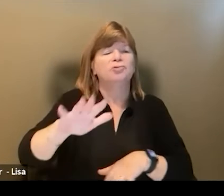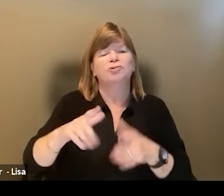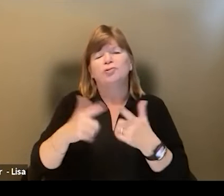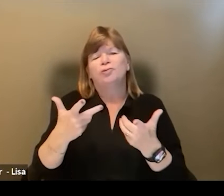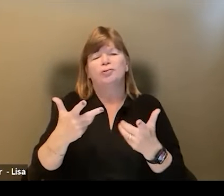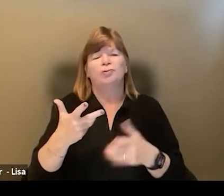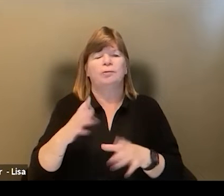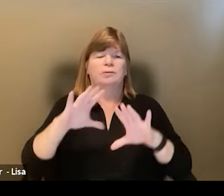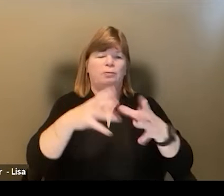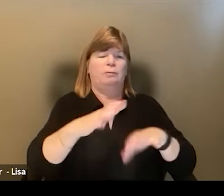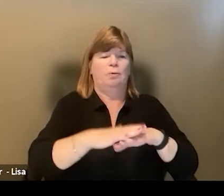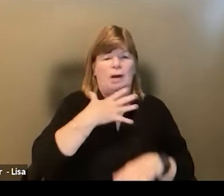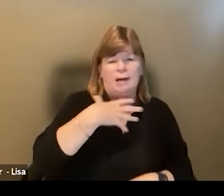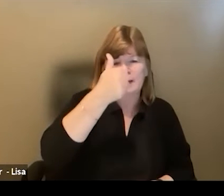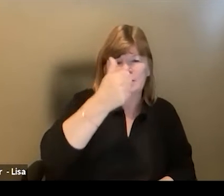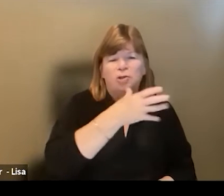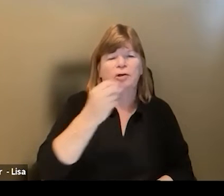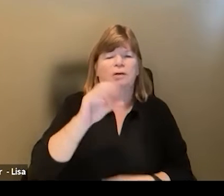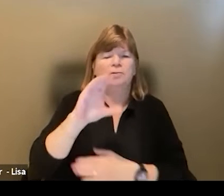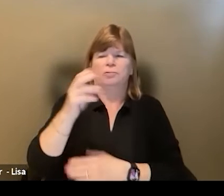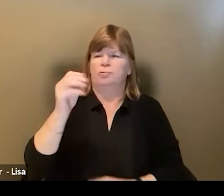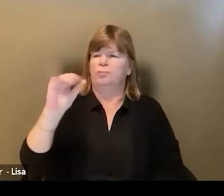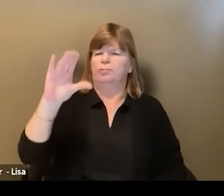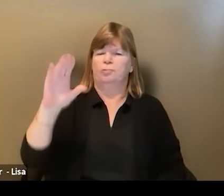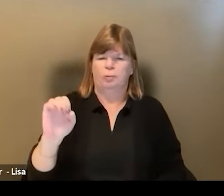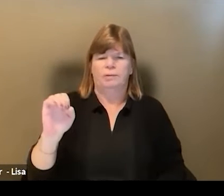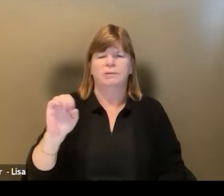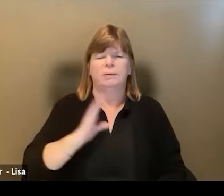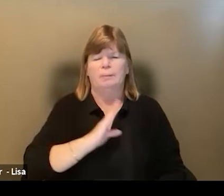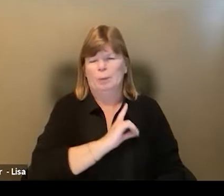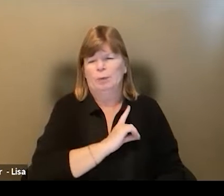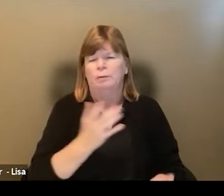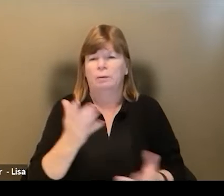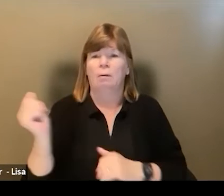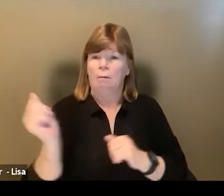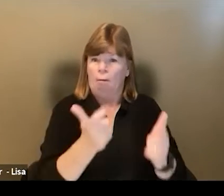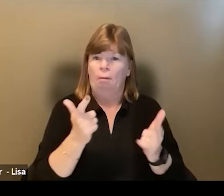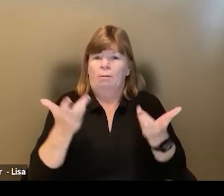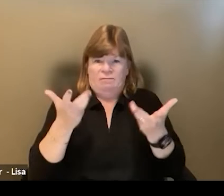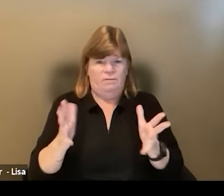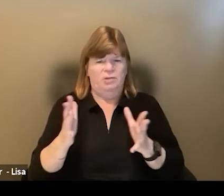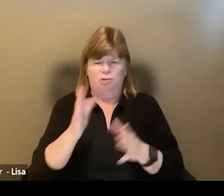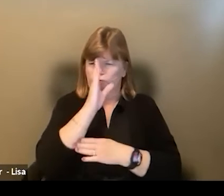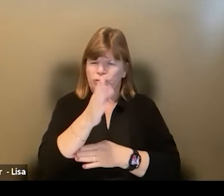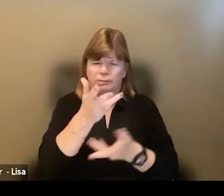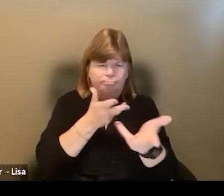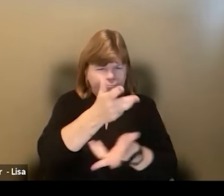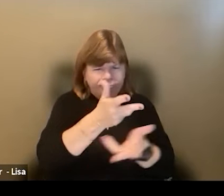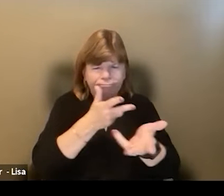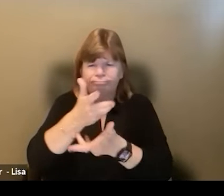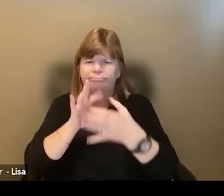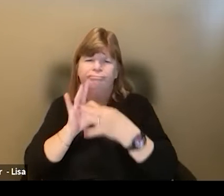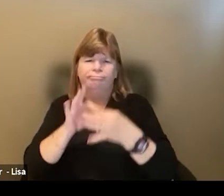and case management entities. The Commission on Aging and Choice Board all have had direct connection